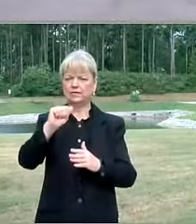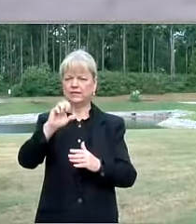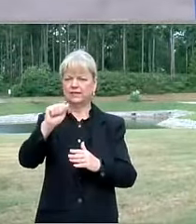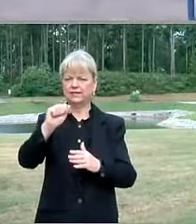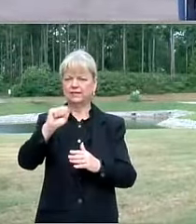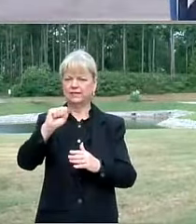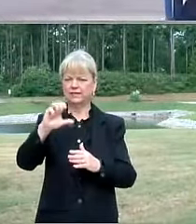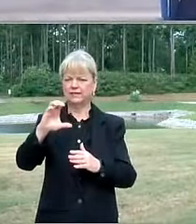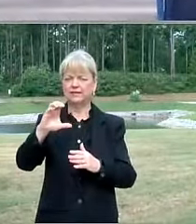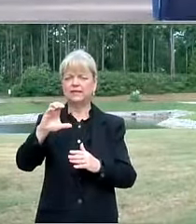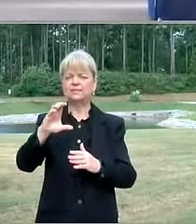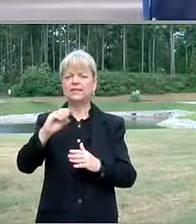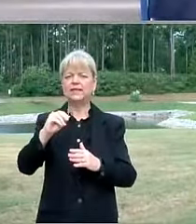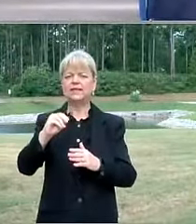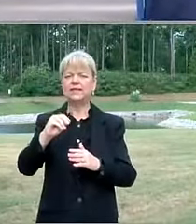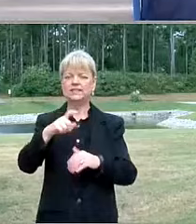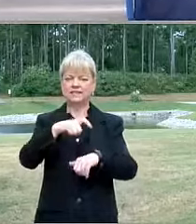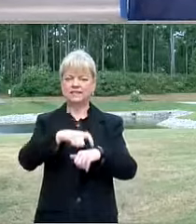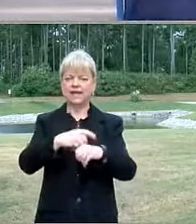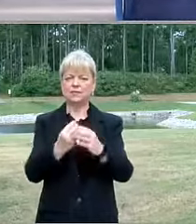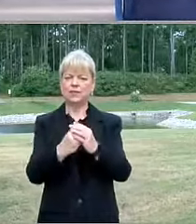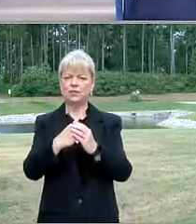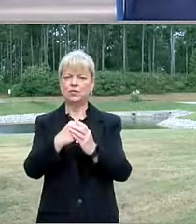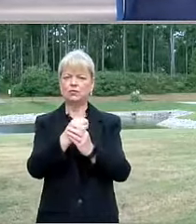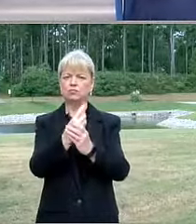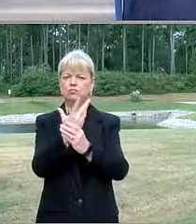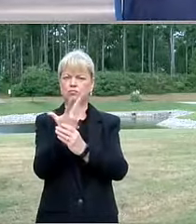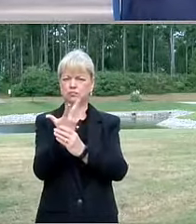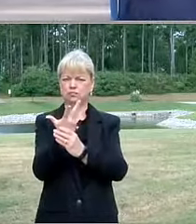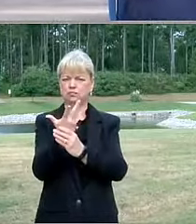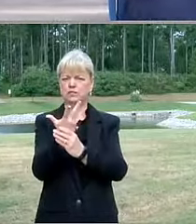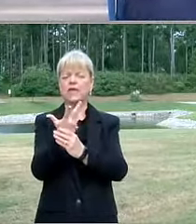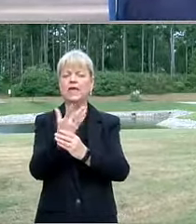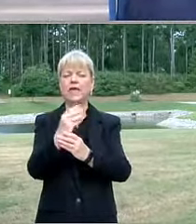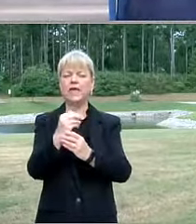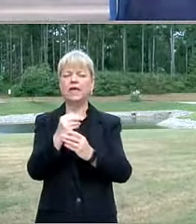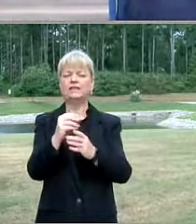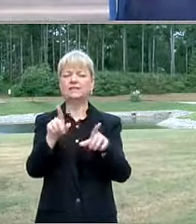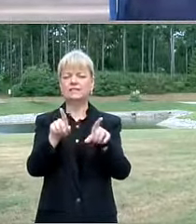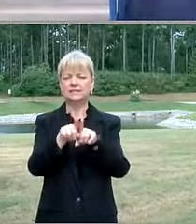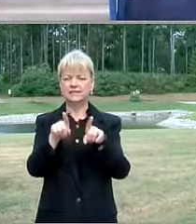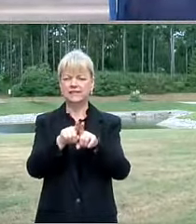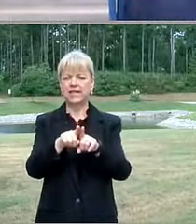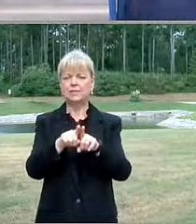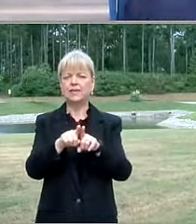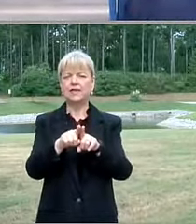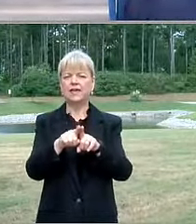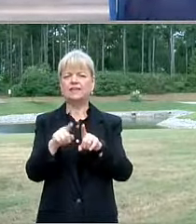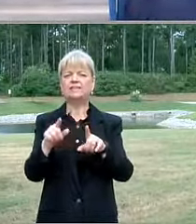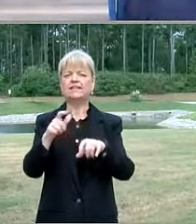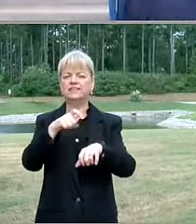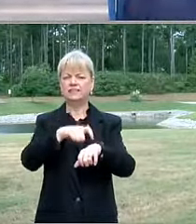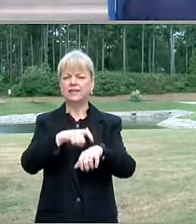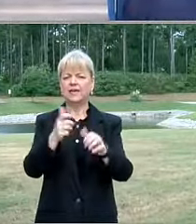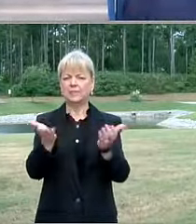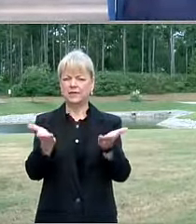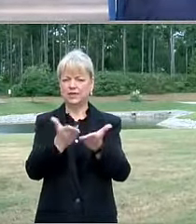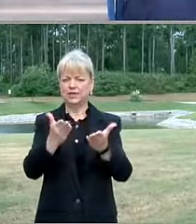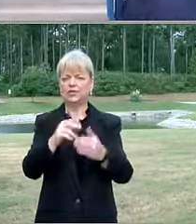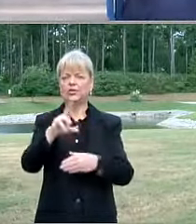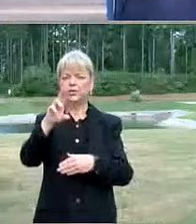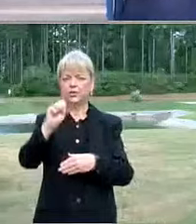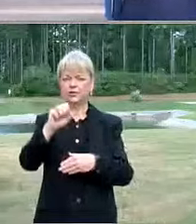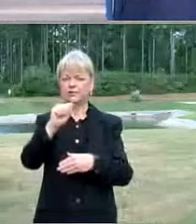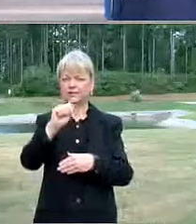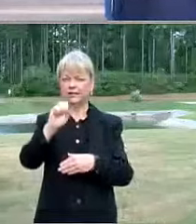blossom, as will her relationship with the soldiers, civilians, and their families. Ma'am, welcome to Team USASAC.